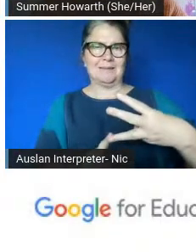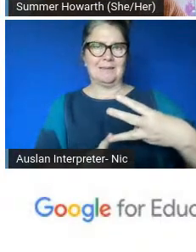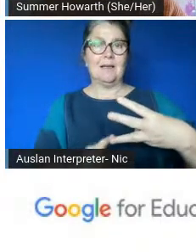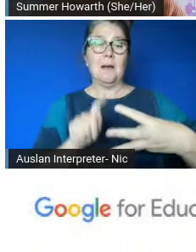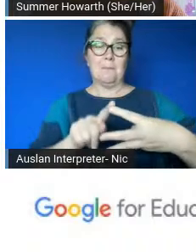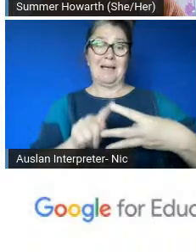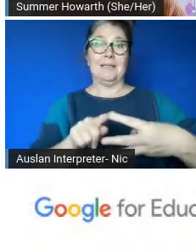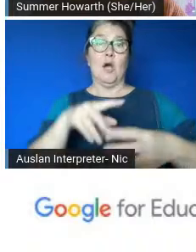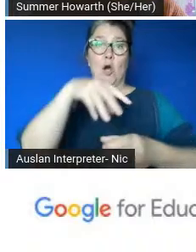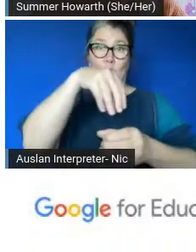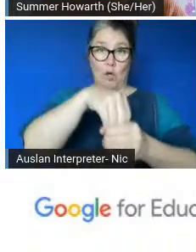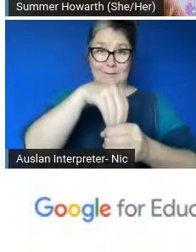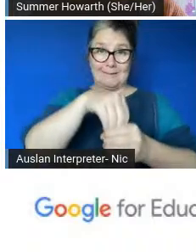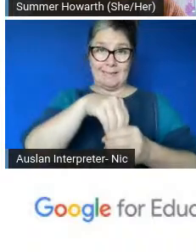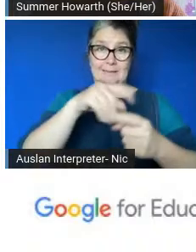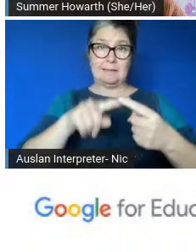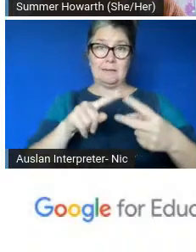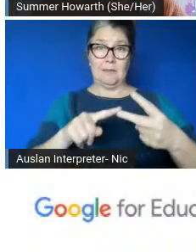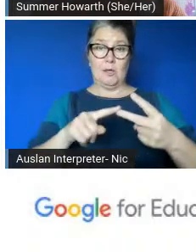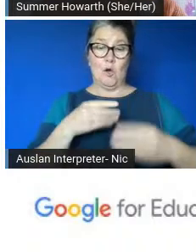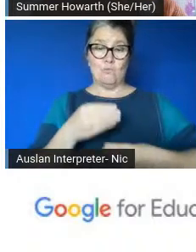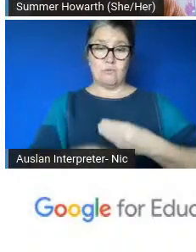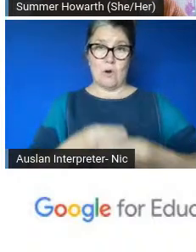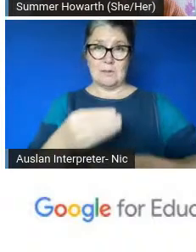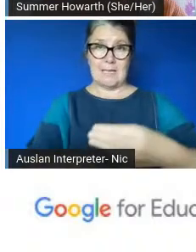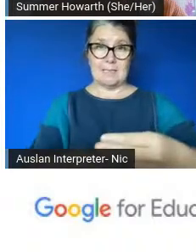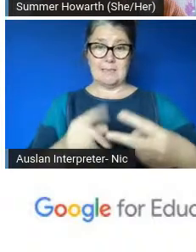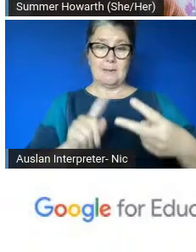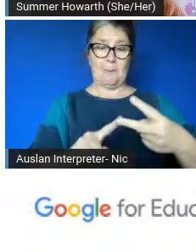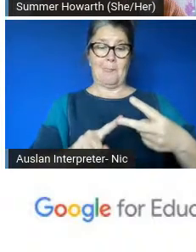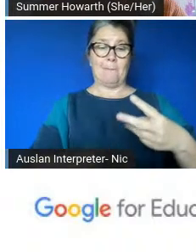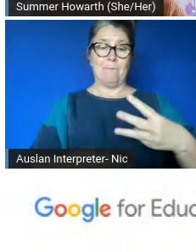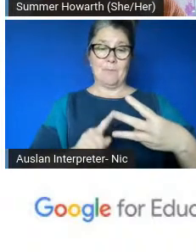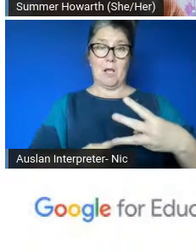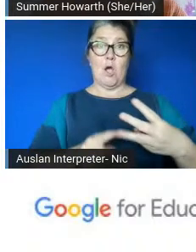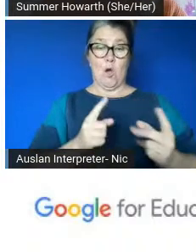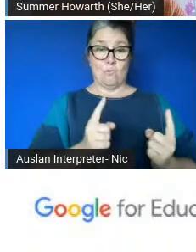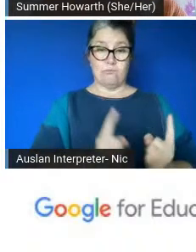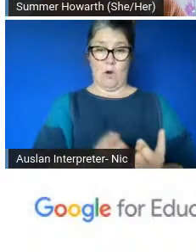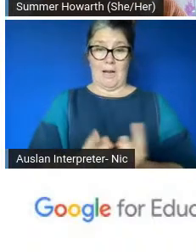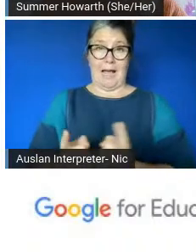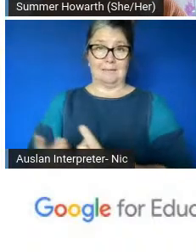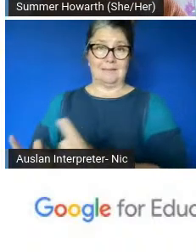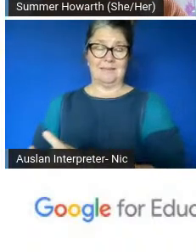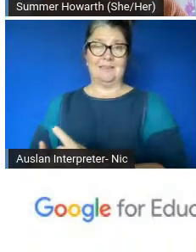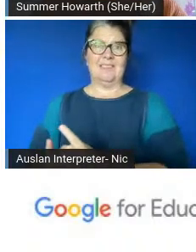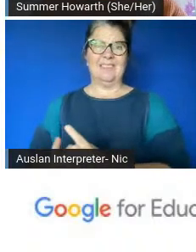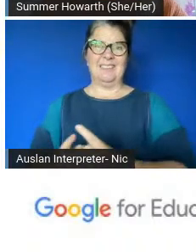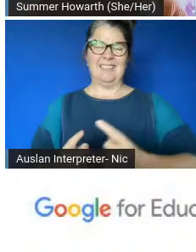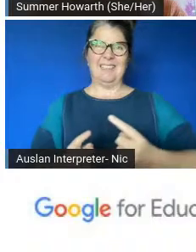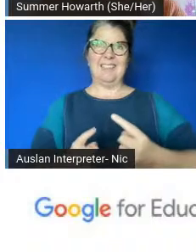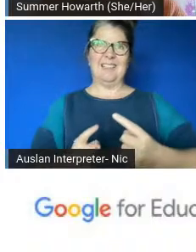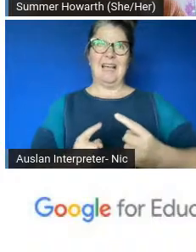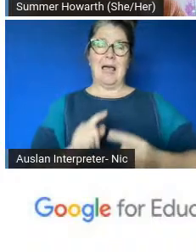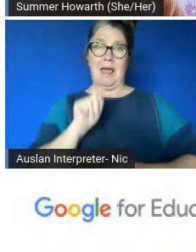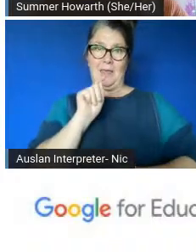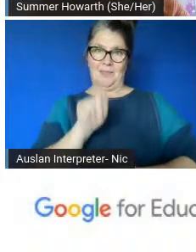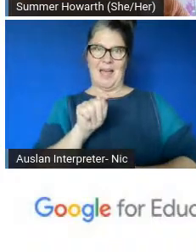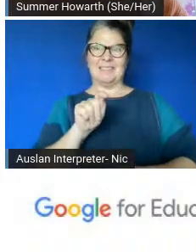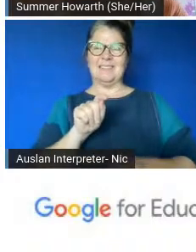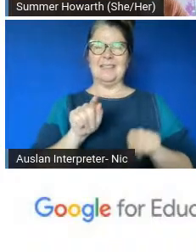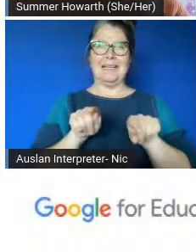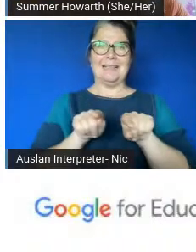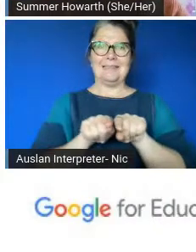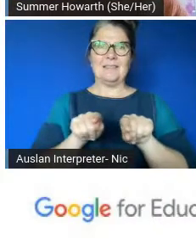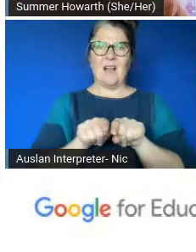and product as, what's the correct word? Equalizers, volume up and volume down on a mixing